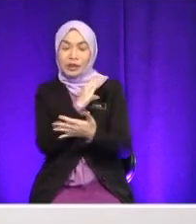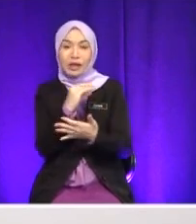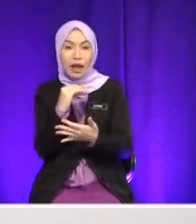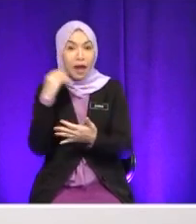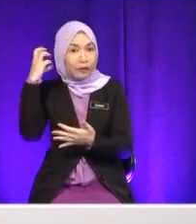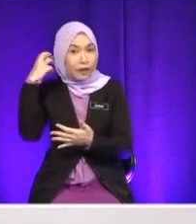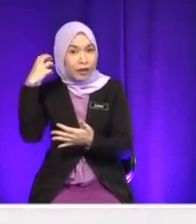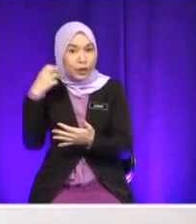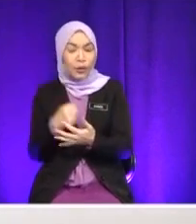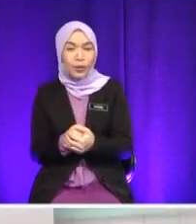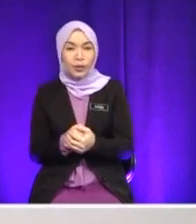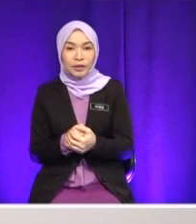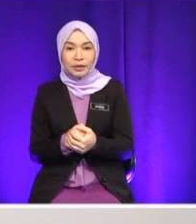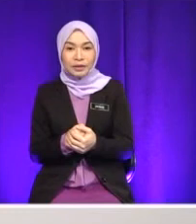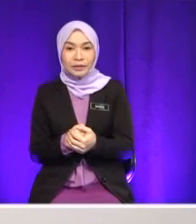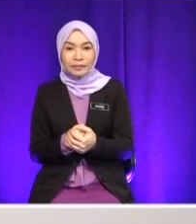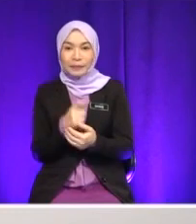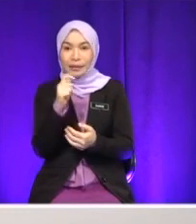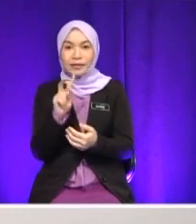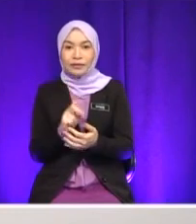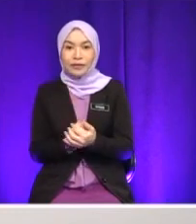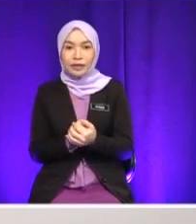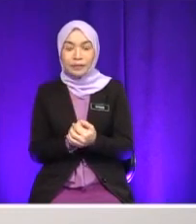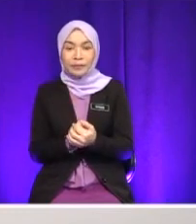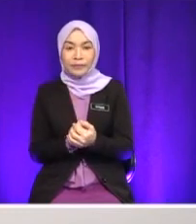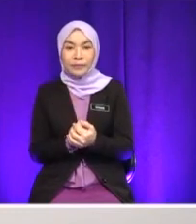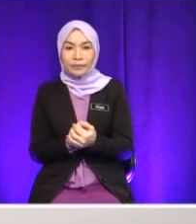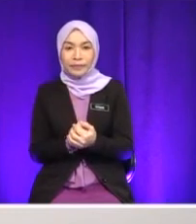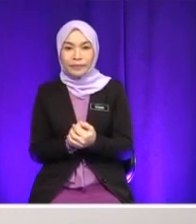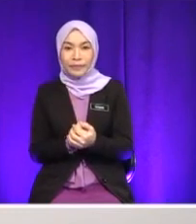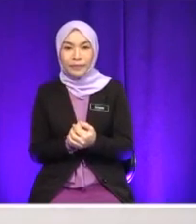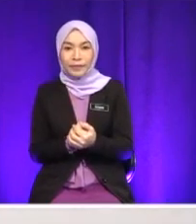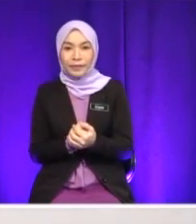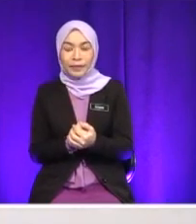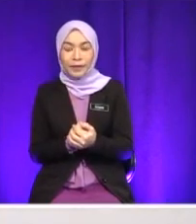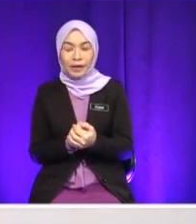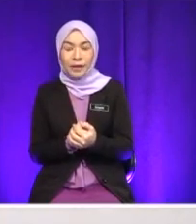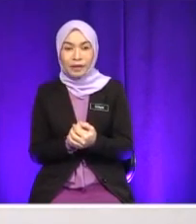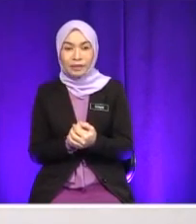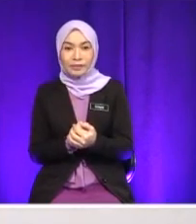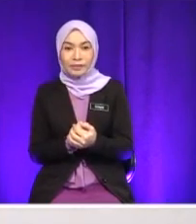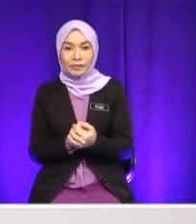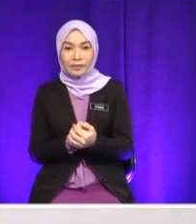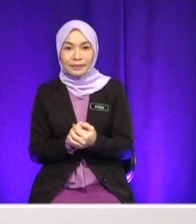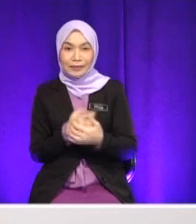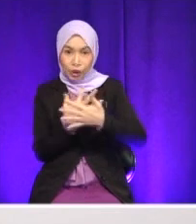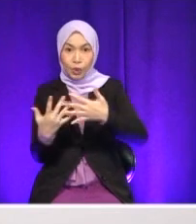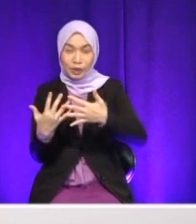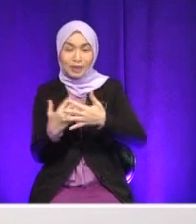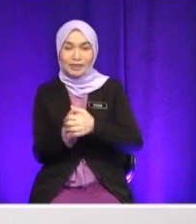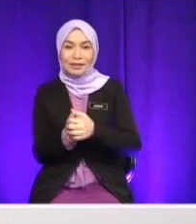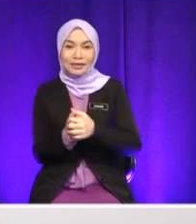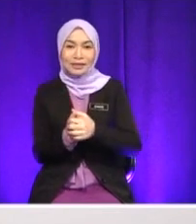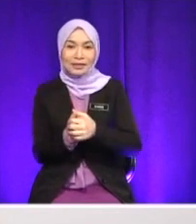that I'm just a listener and not necessarily have to buy anything. Although some will think that the commercials are annoying,